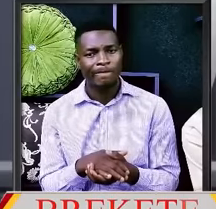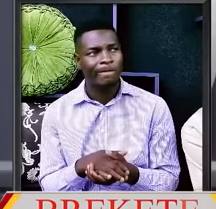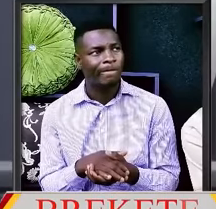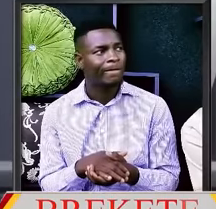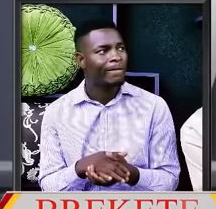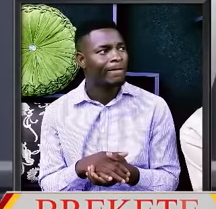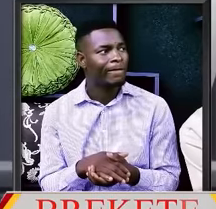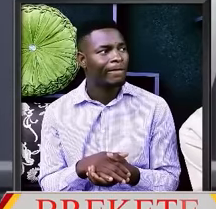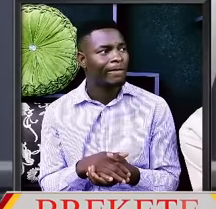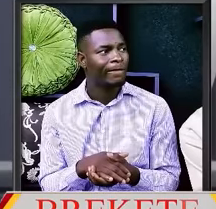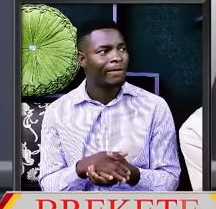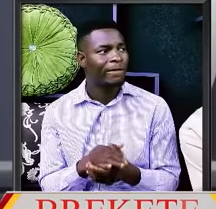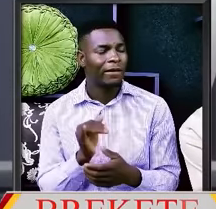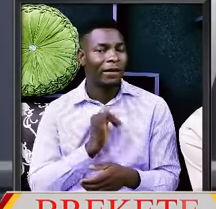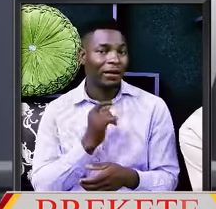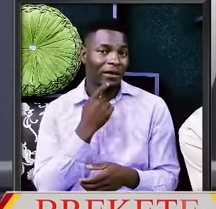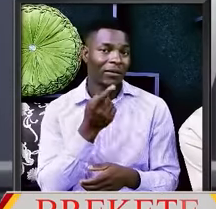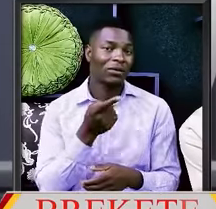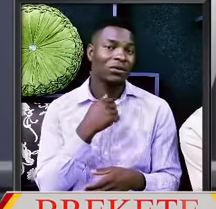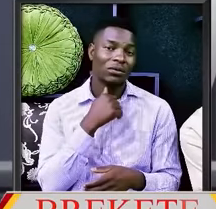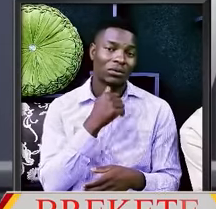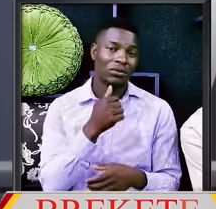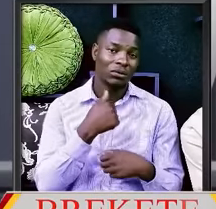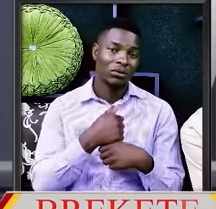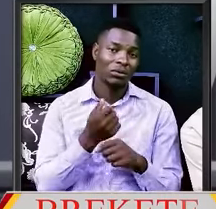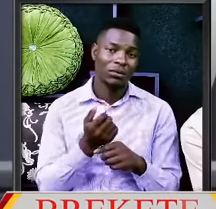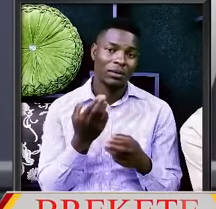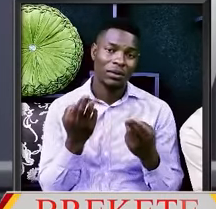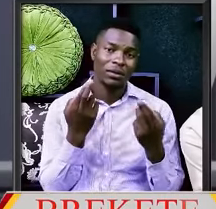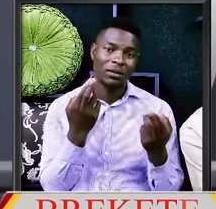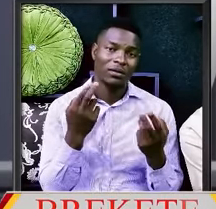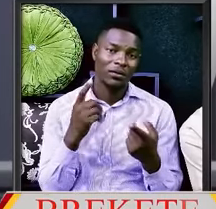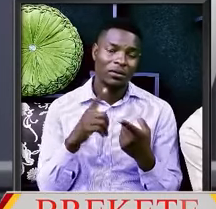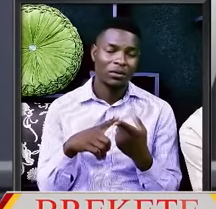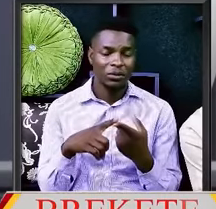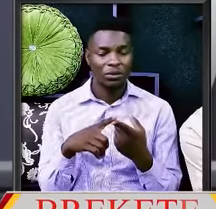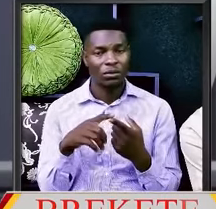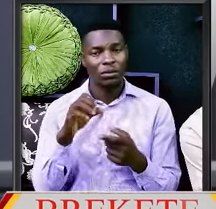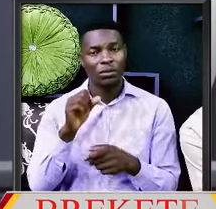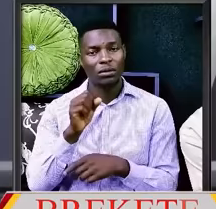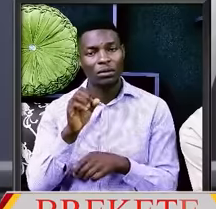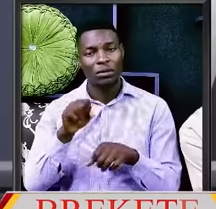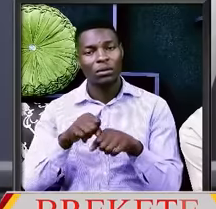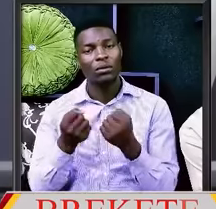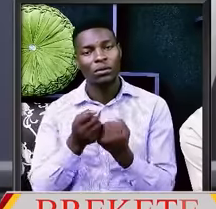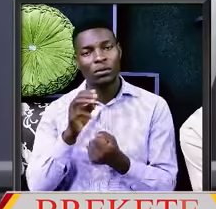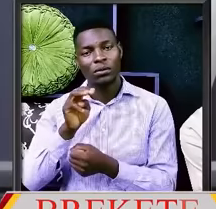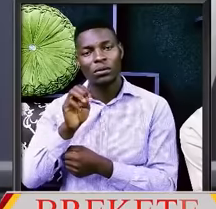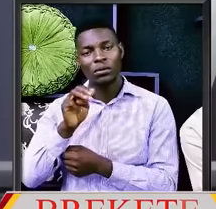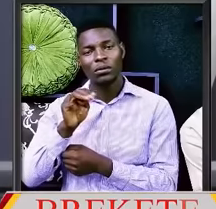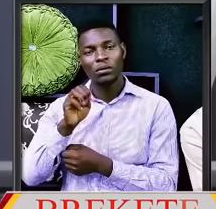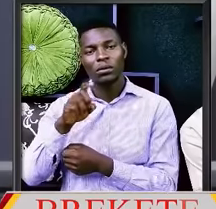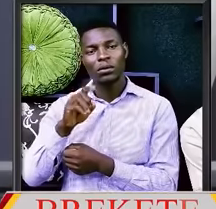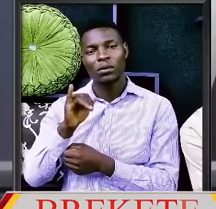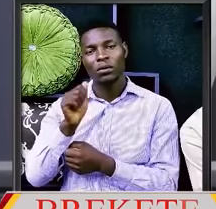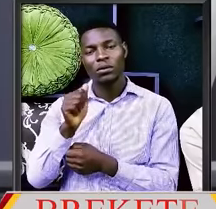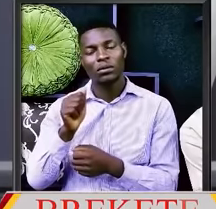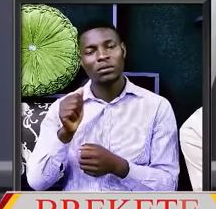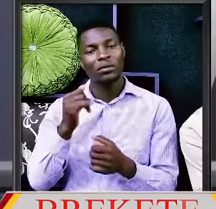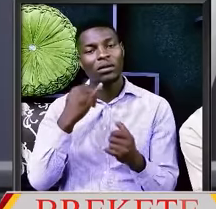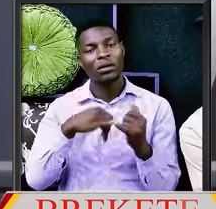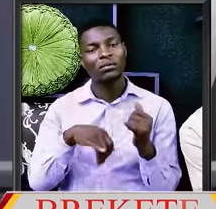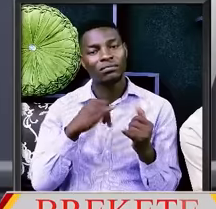social media. I don't tell you before. Yes, Daddy. Yes, Daddy. Mm. Then the last one, which I'm going to leave in peace,